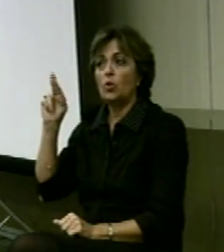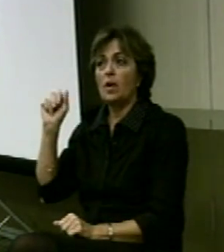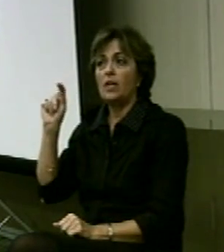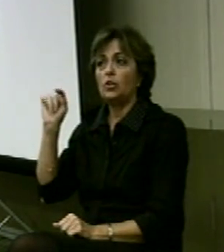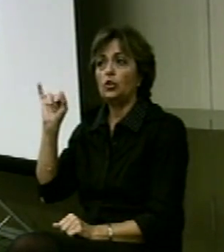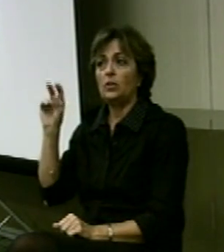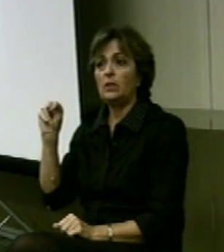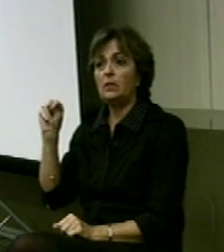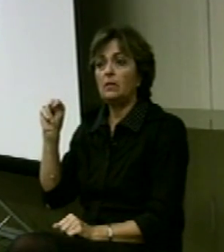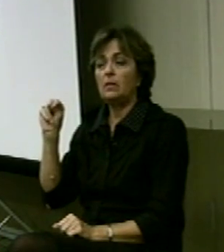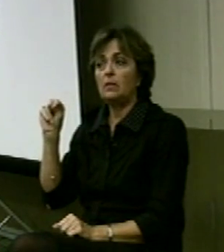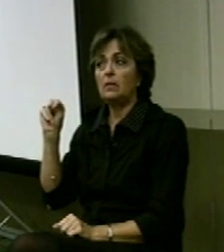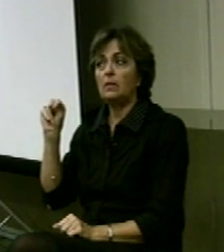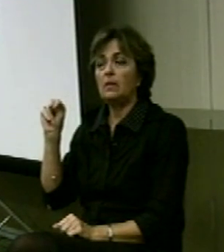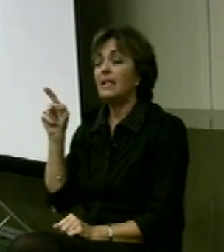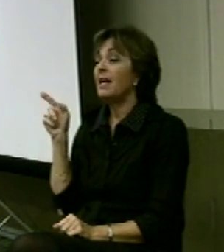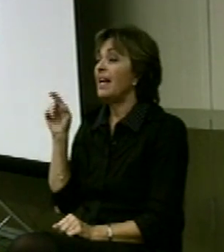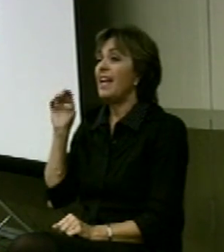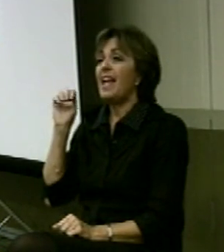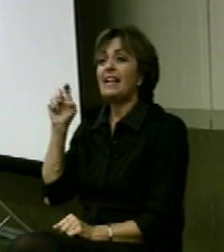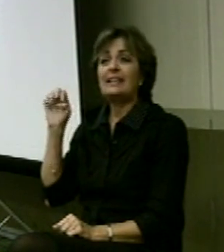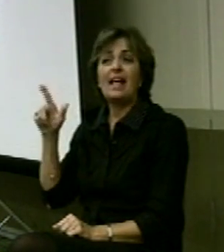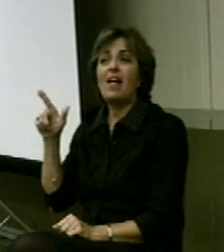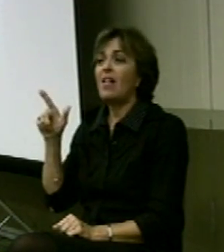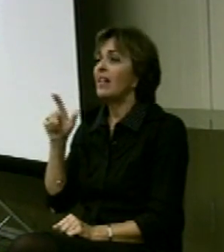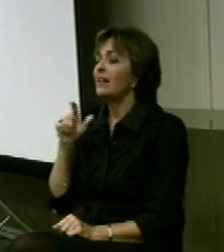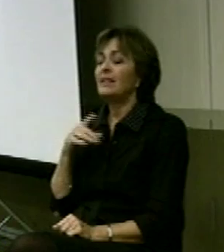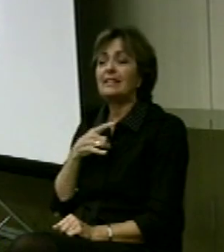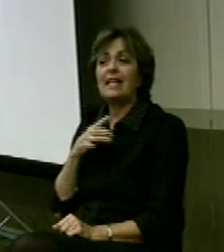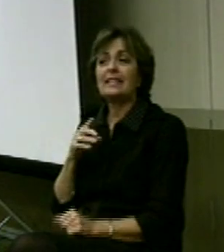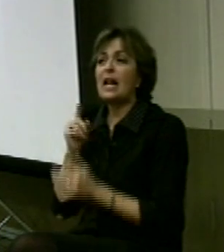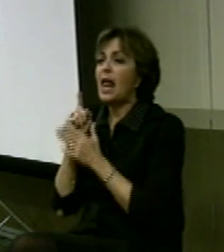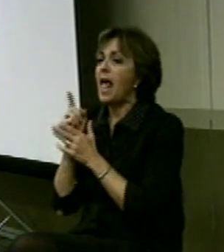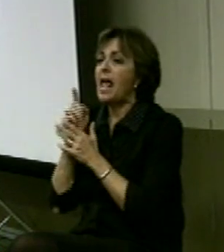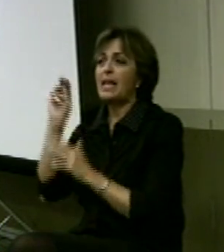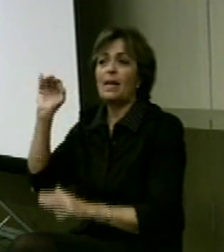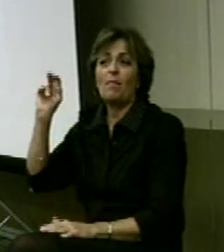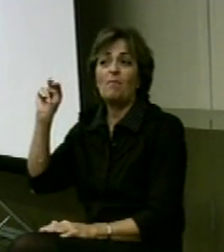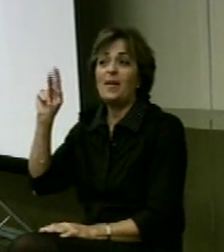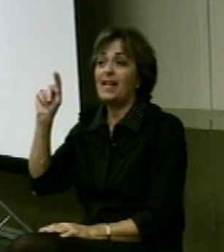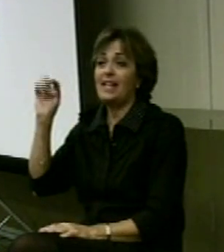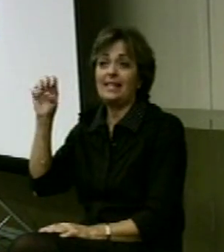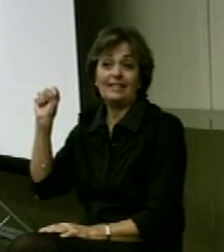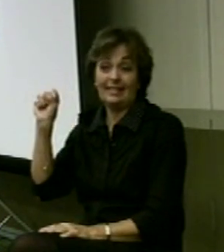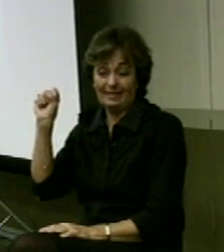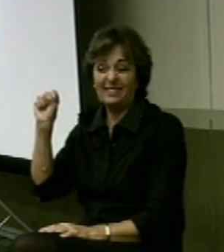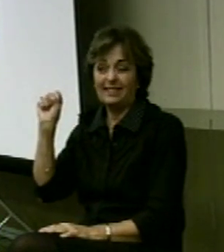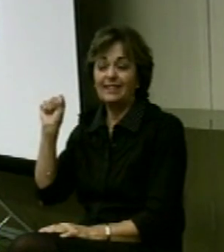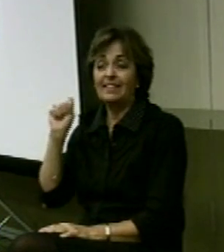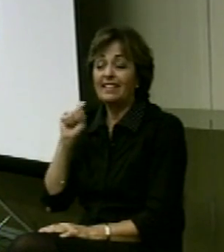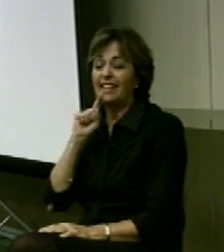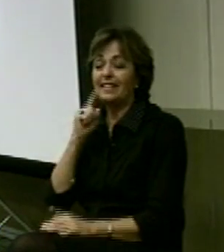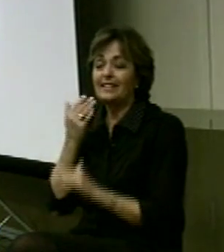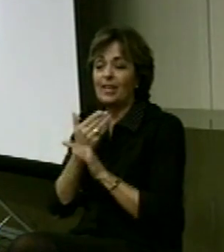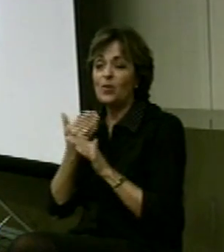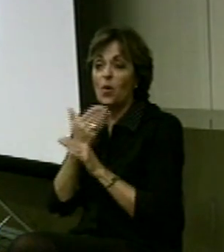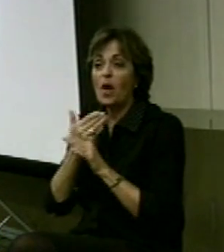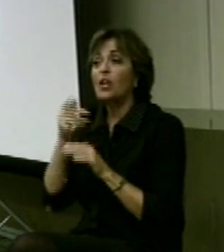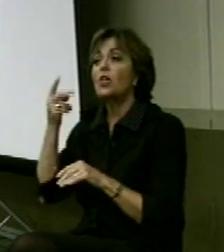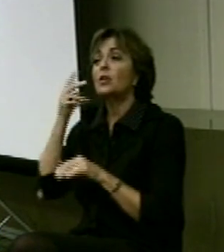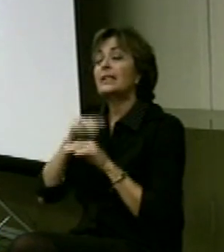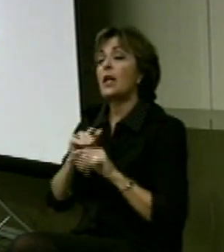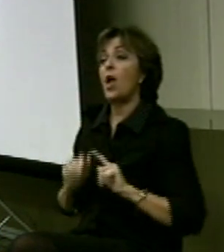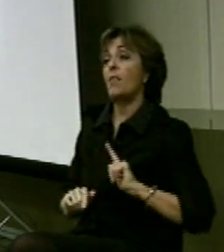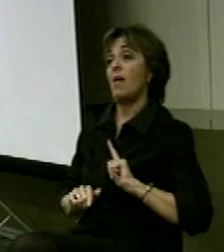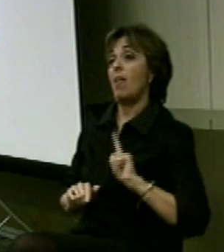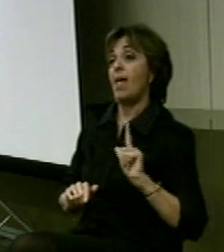duration. And Excel does not like minutes very well. It can be very annoying. So you'll